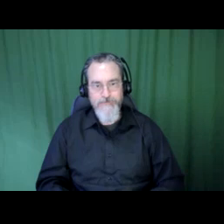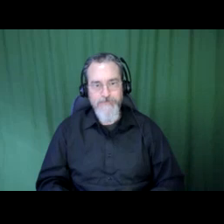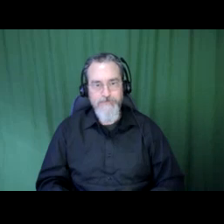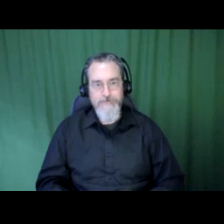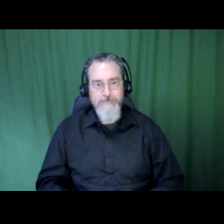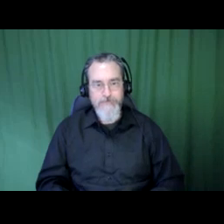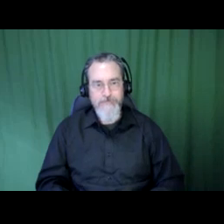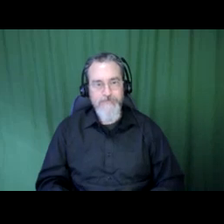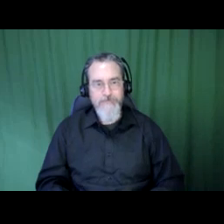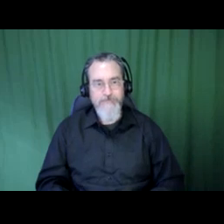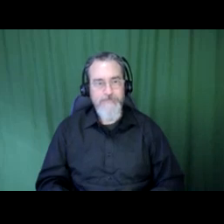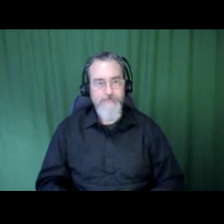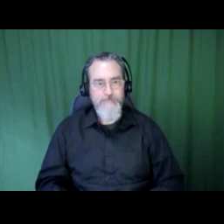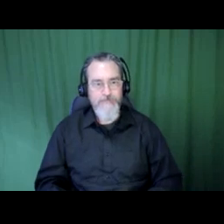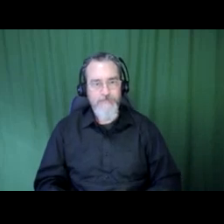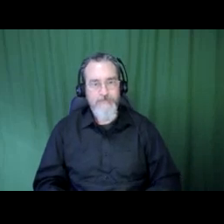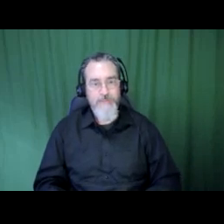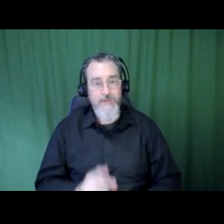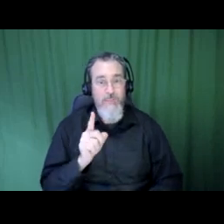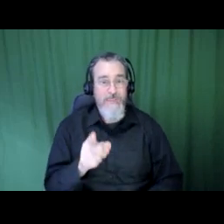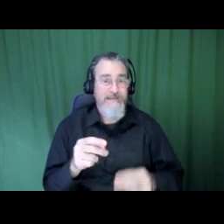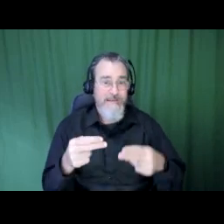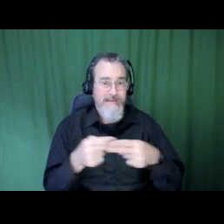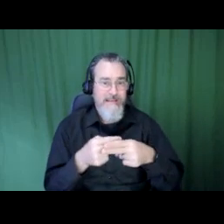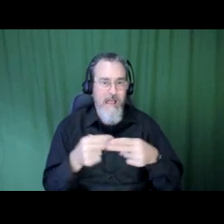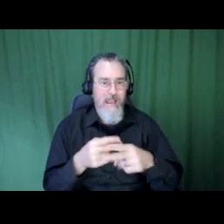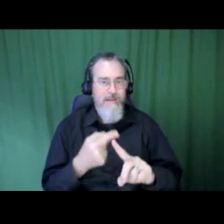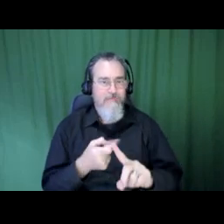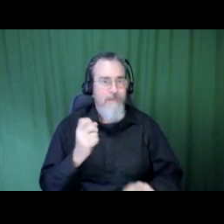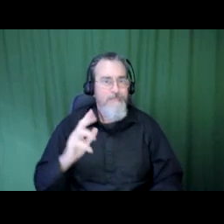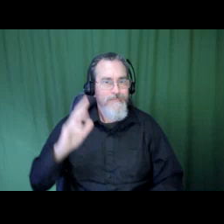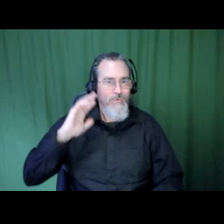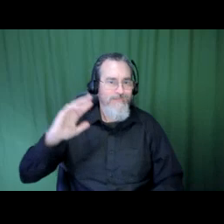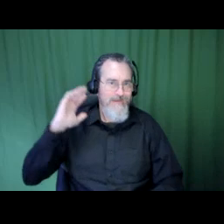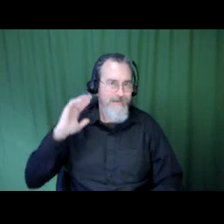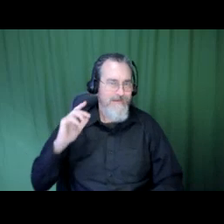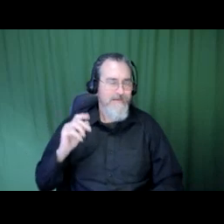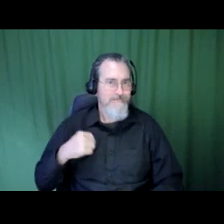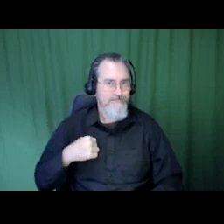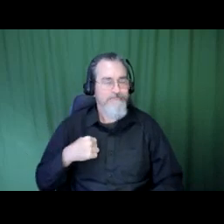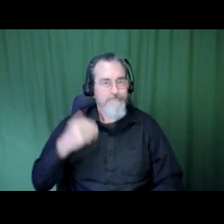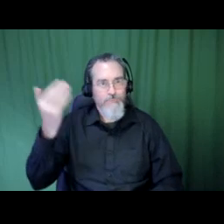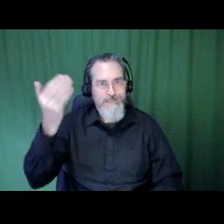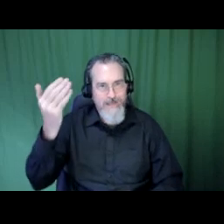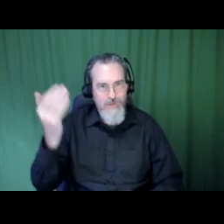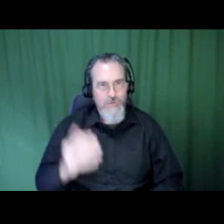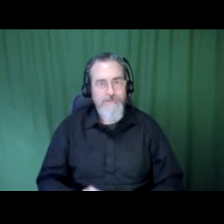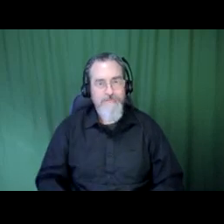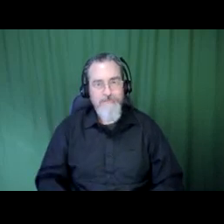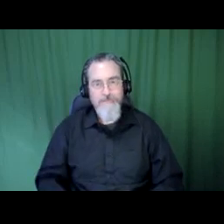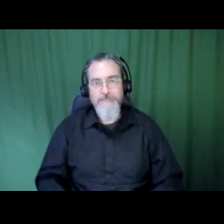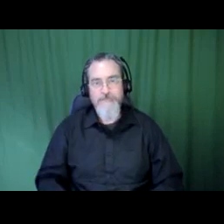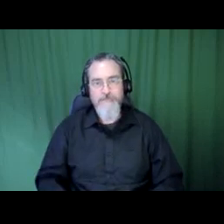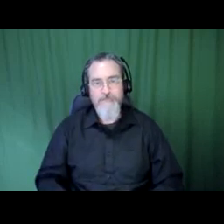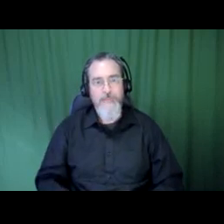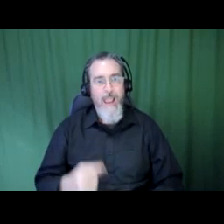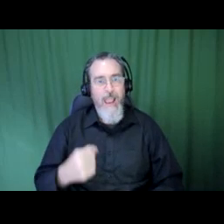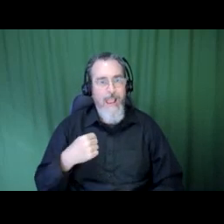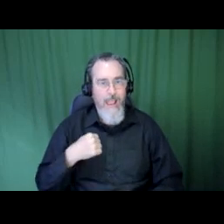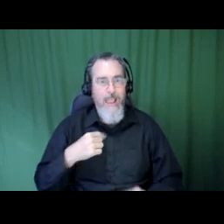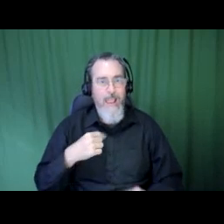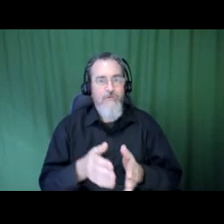So I actually left this slide in from a former pitch that I did about this. This is what I requested from